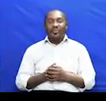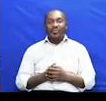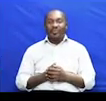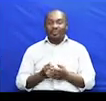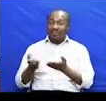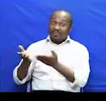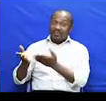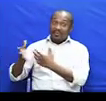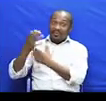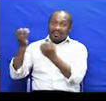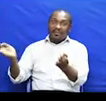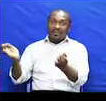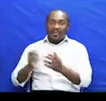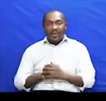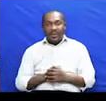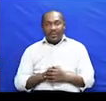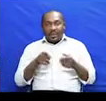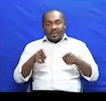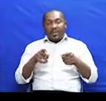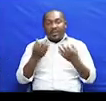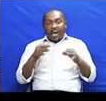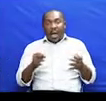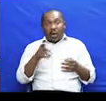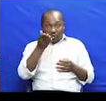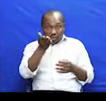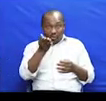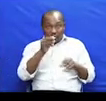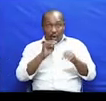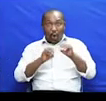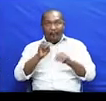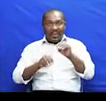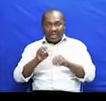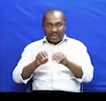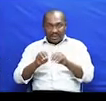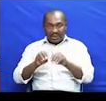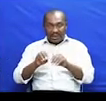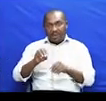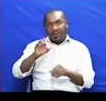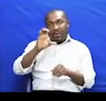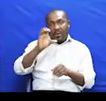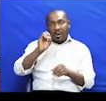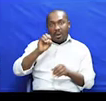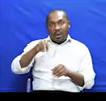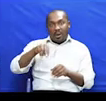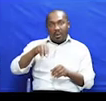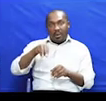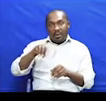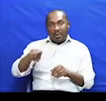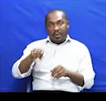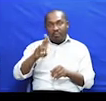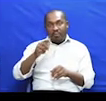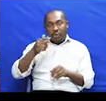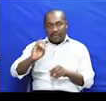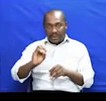That is how you are supposed to compete. That is how you are supposed to do the question given